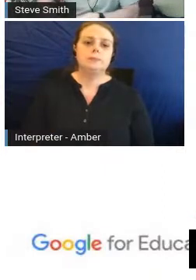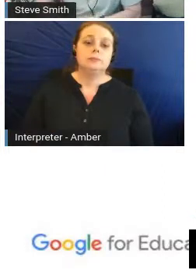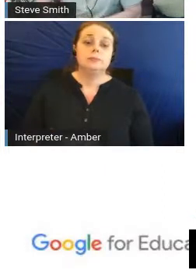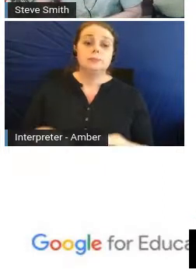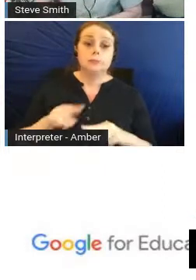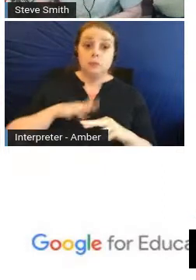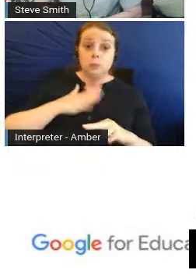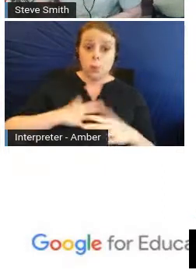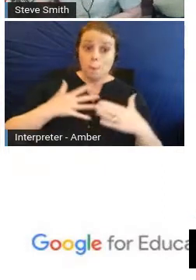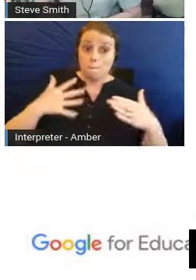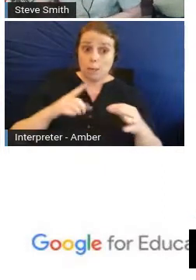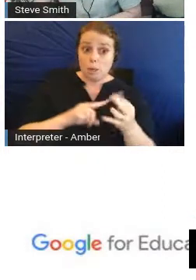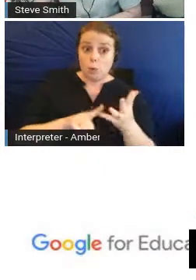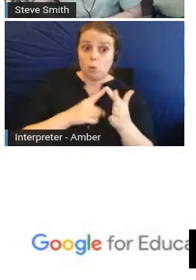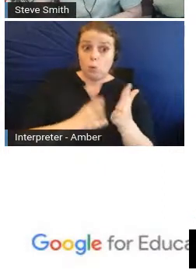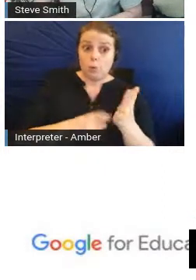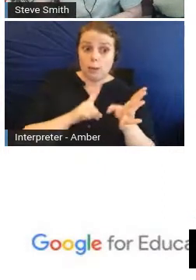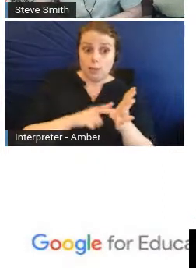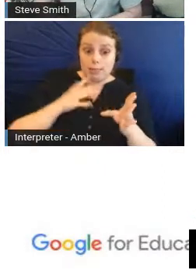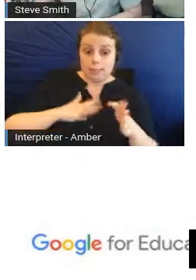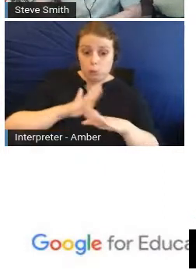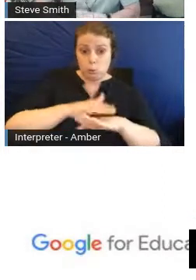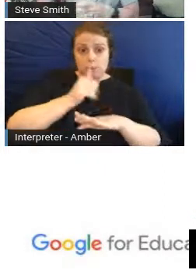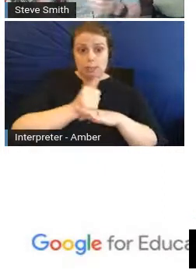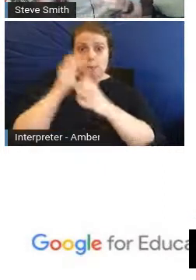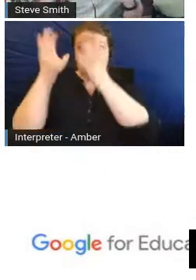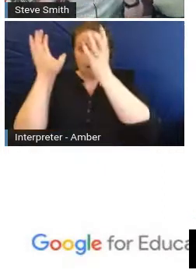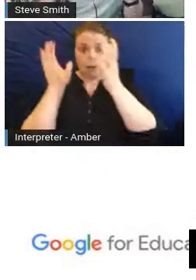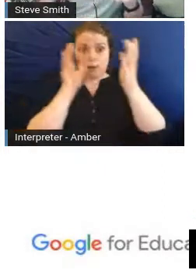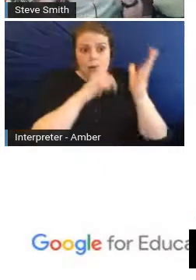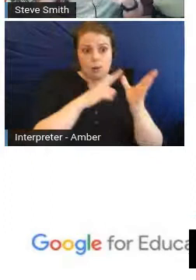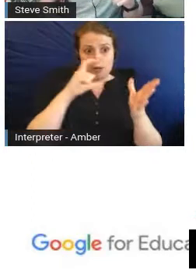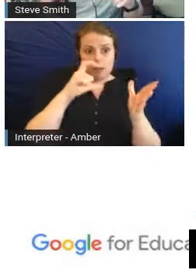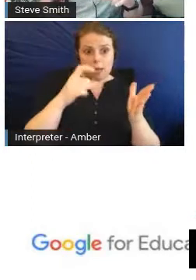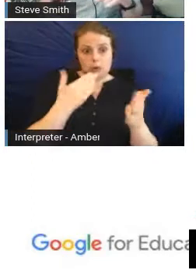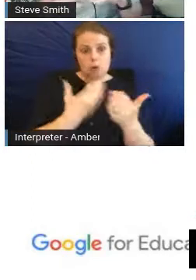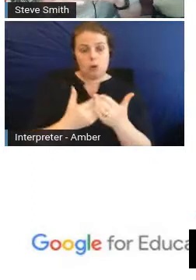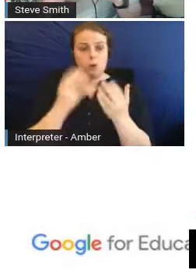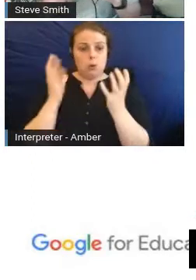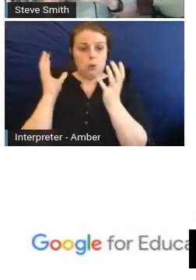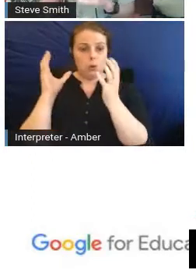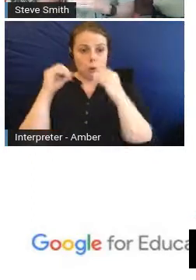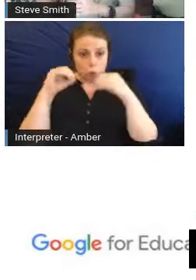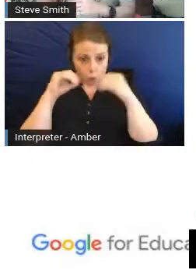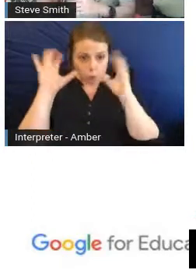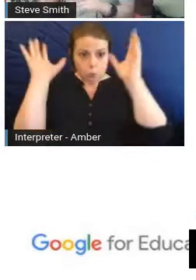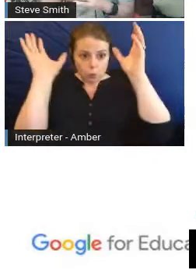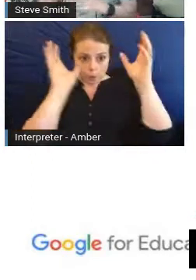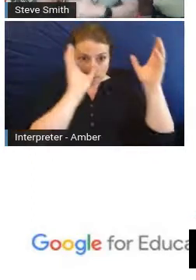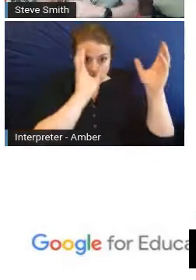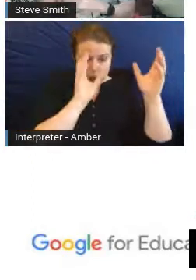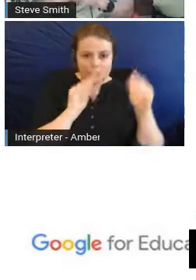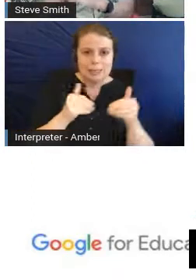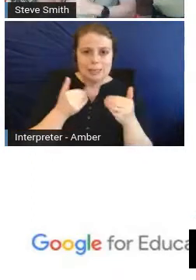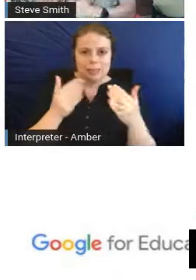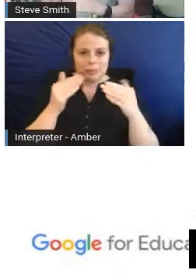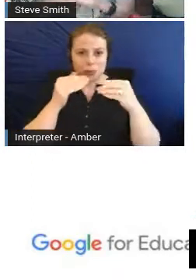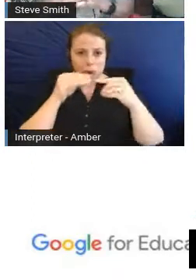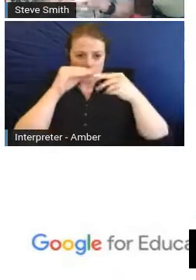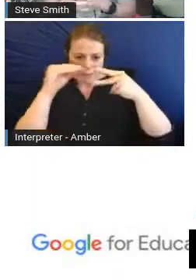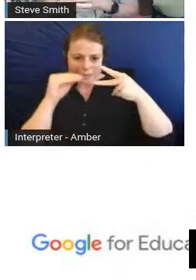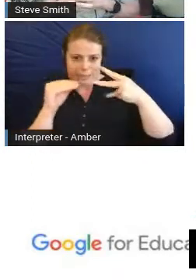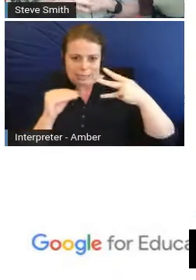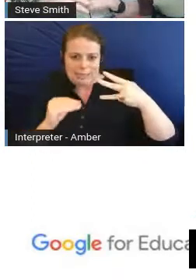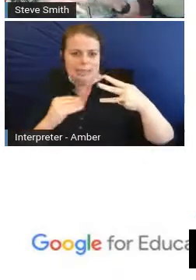up a cloud account on Google Cloud. Now, Google Cloud gives you certain tiers of how much data